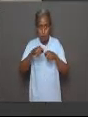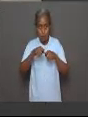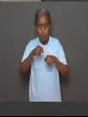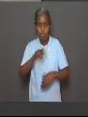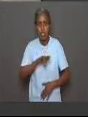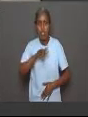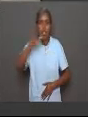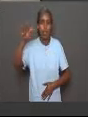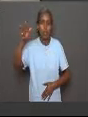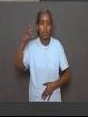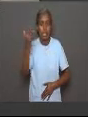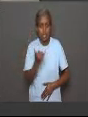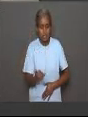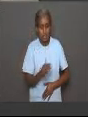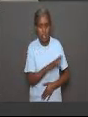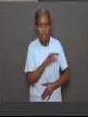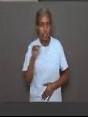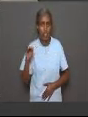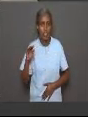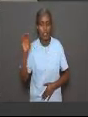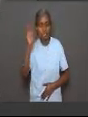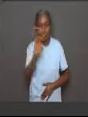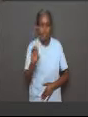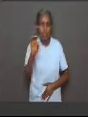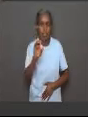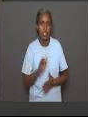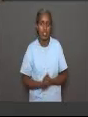airplane design and navigation.